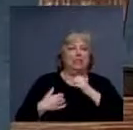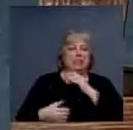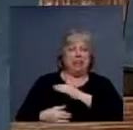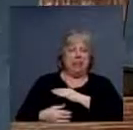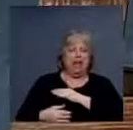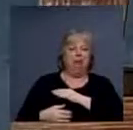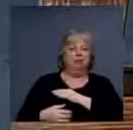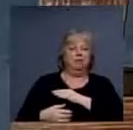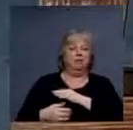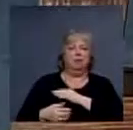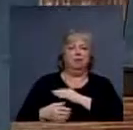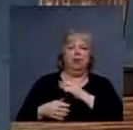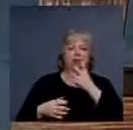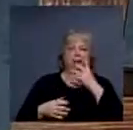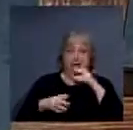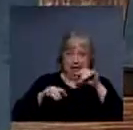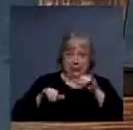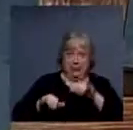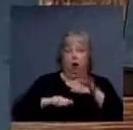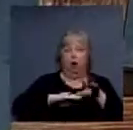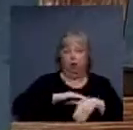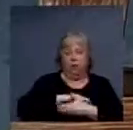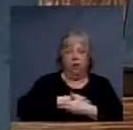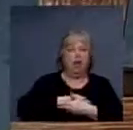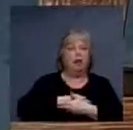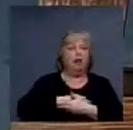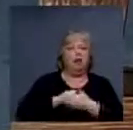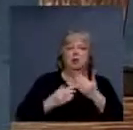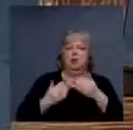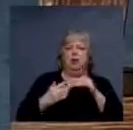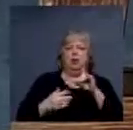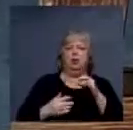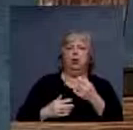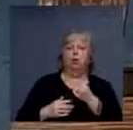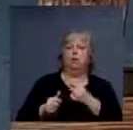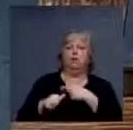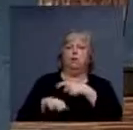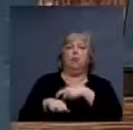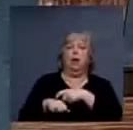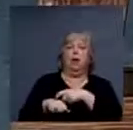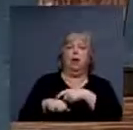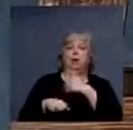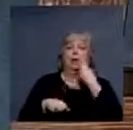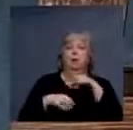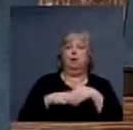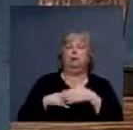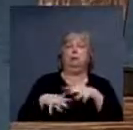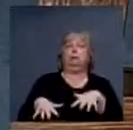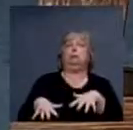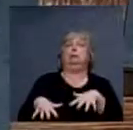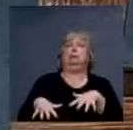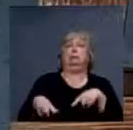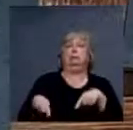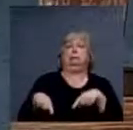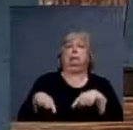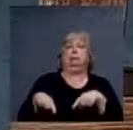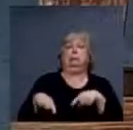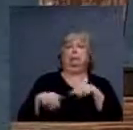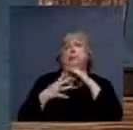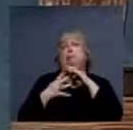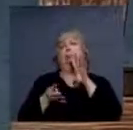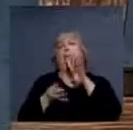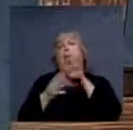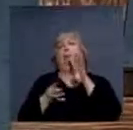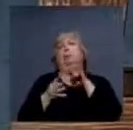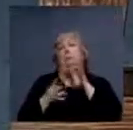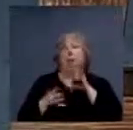Hannah said, overnight there. If there is a dog that might be, its first time boarding, might be distressed, that gives an